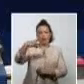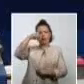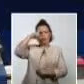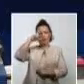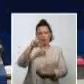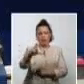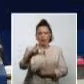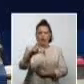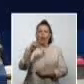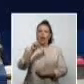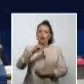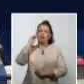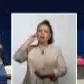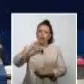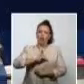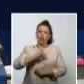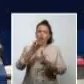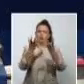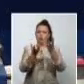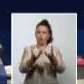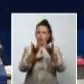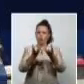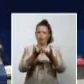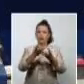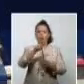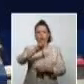she tested positive.